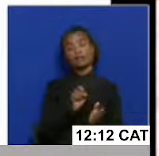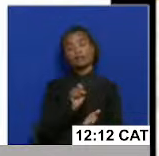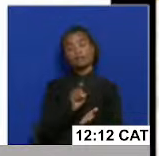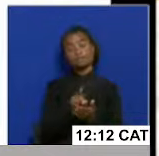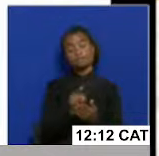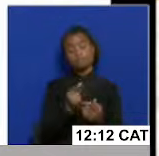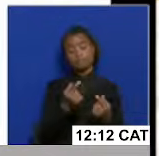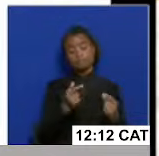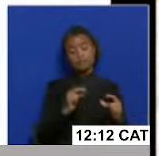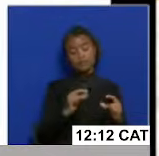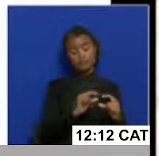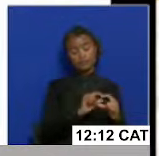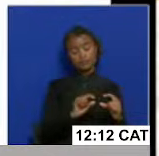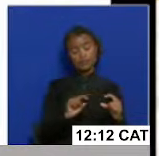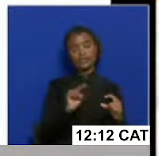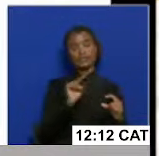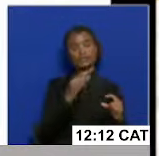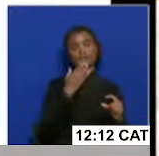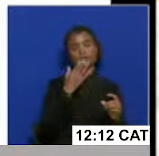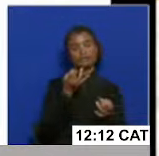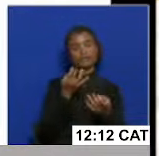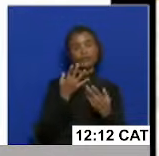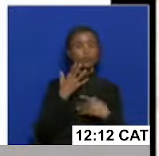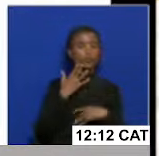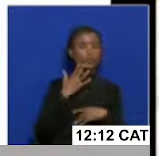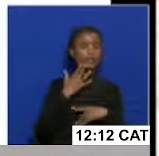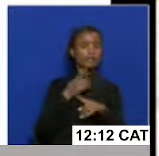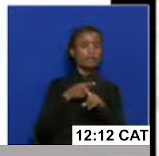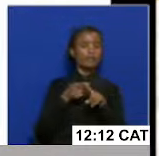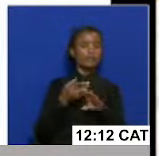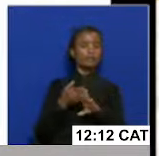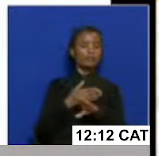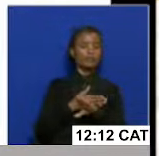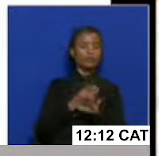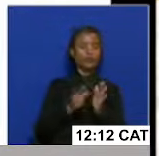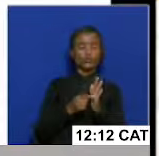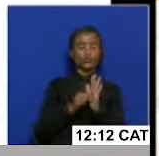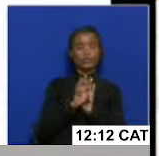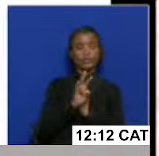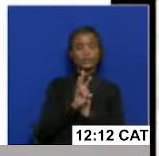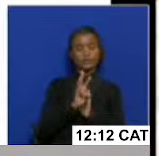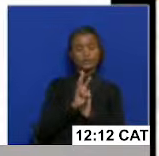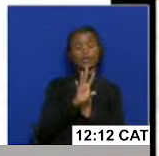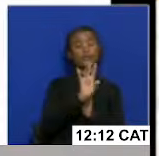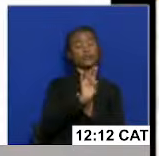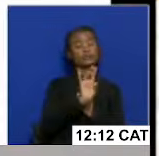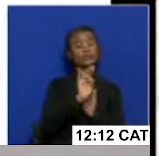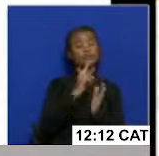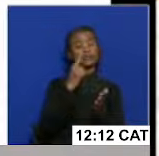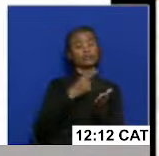when, but needs to be before Wednesday next week. Will explain when I see you."